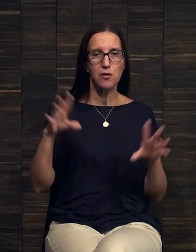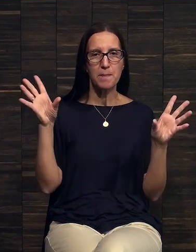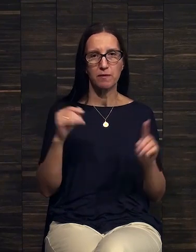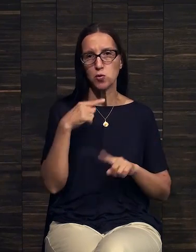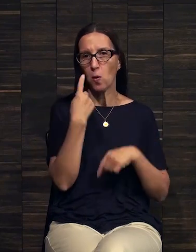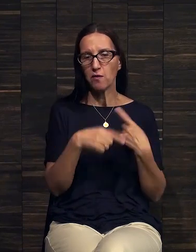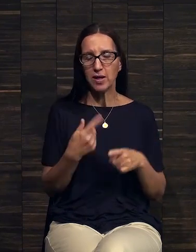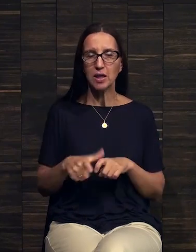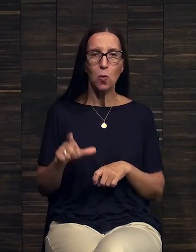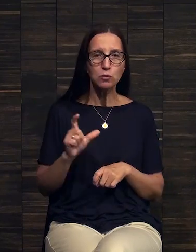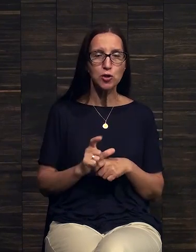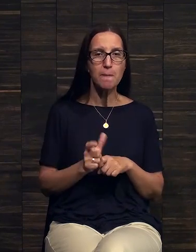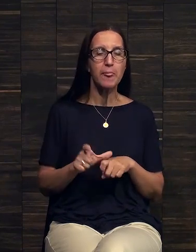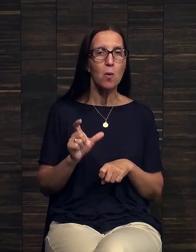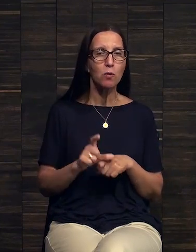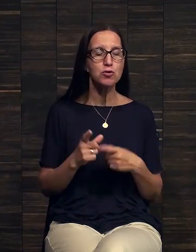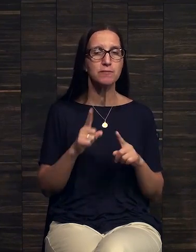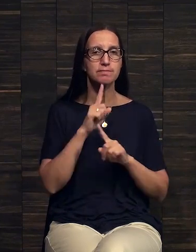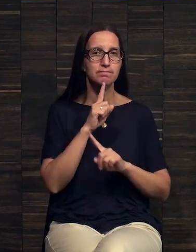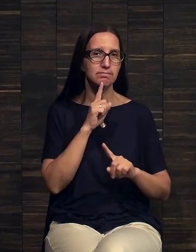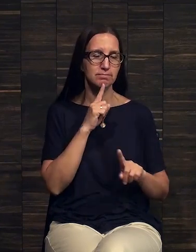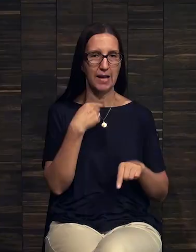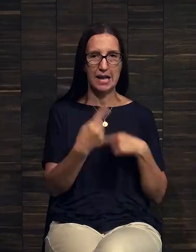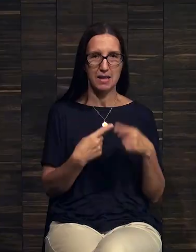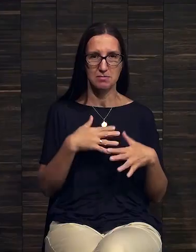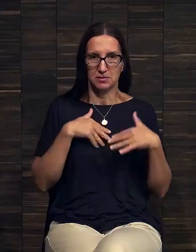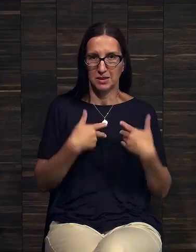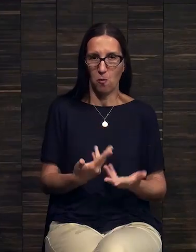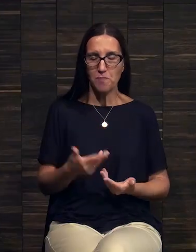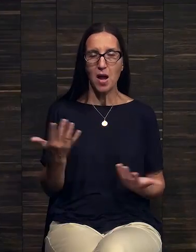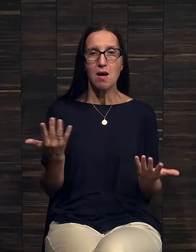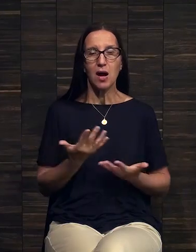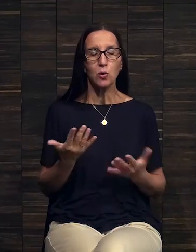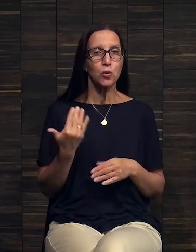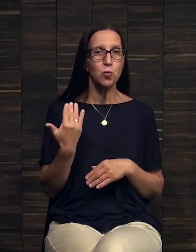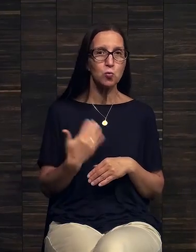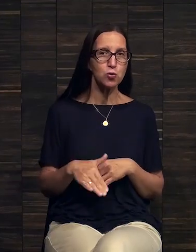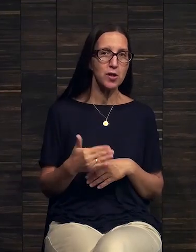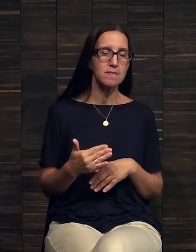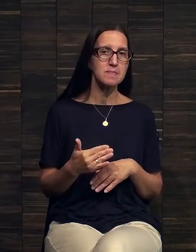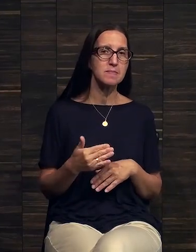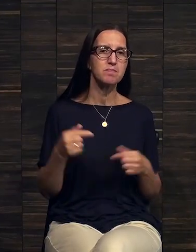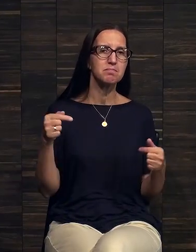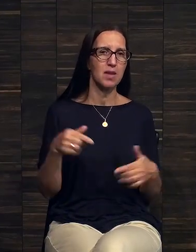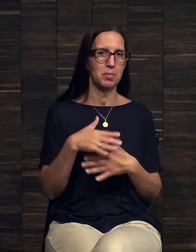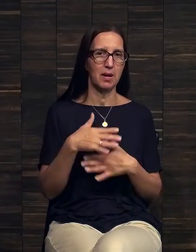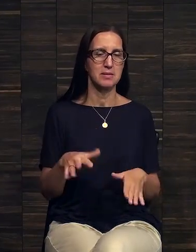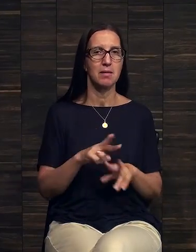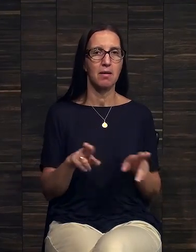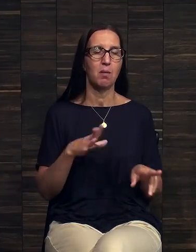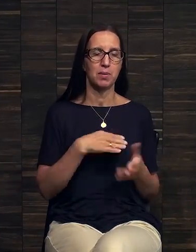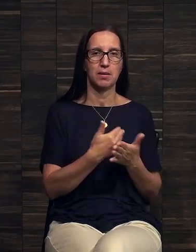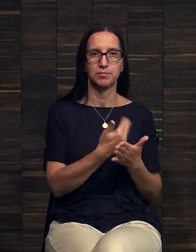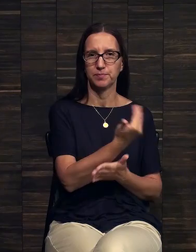they forced them to speak in a very strange language about everything. And this